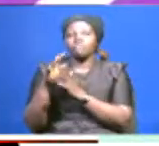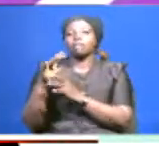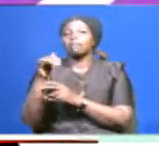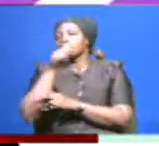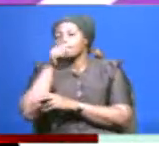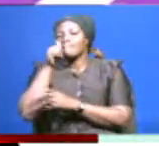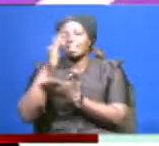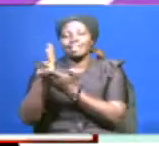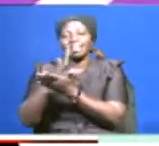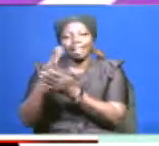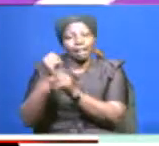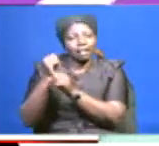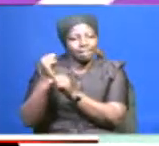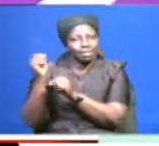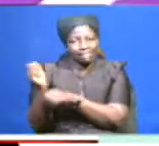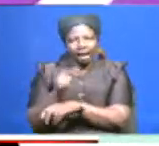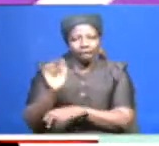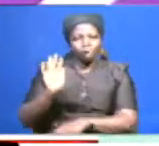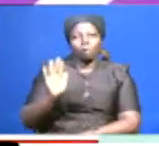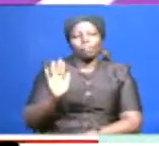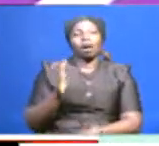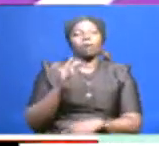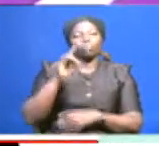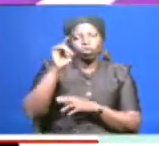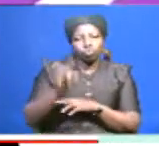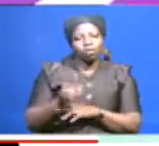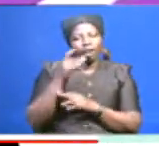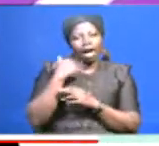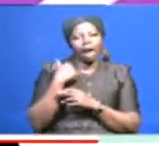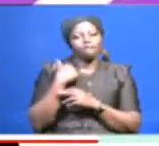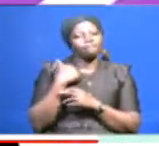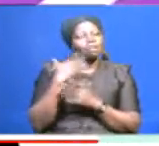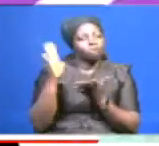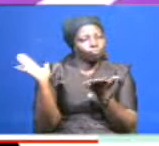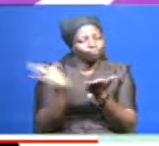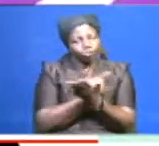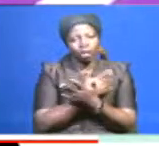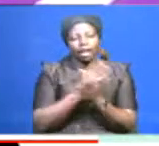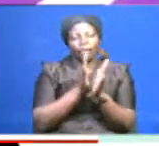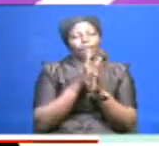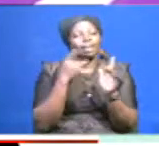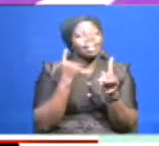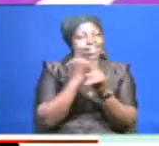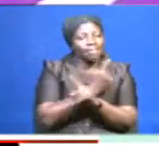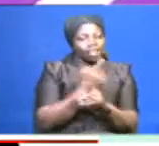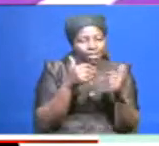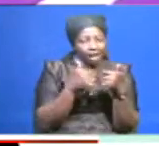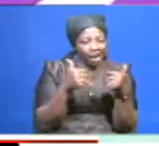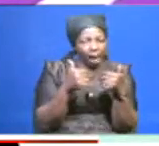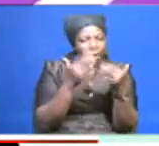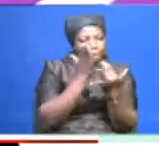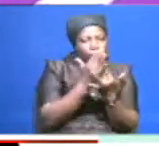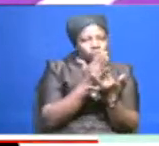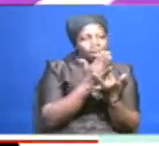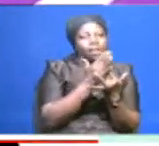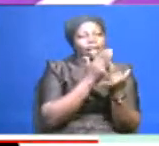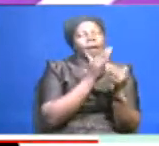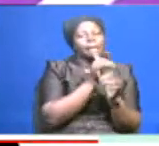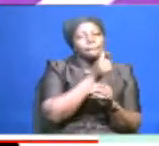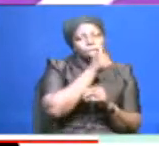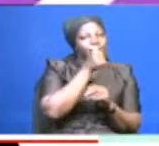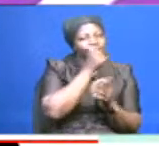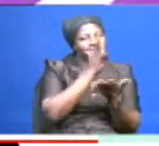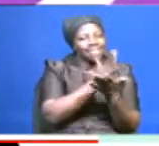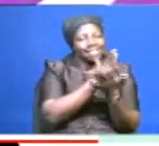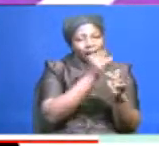tofauti ambayo iko kati ya wafanyikazi wa umma, wafanyikazi wa private sector. We must